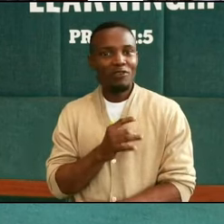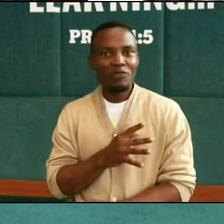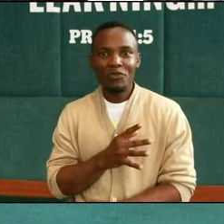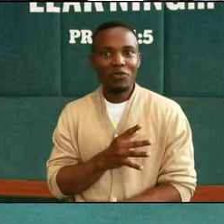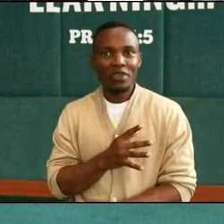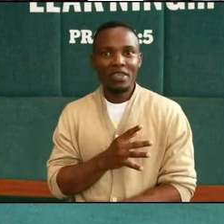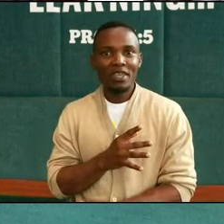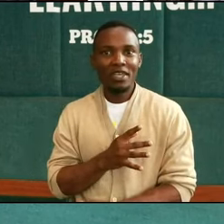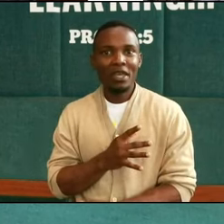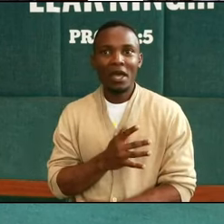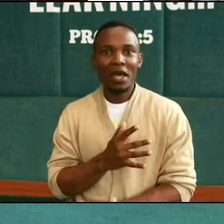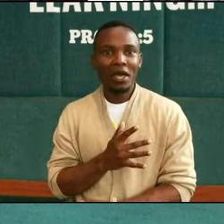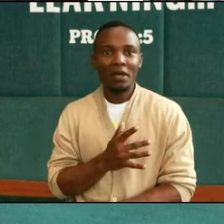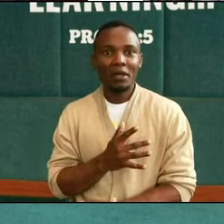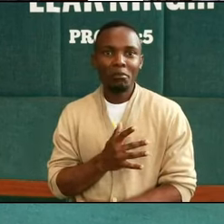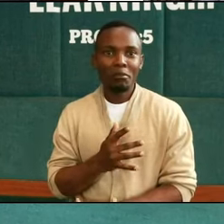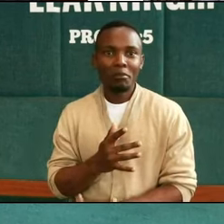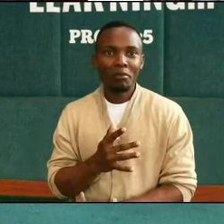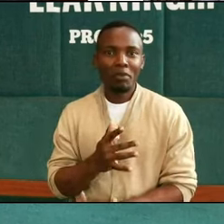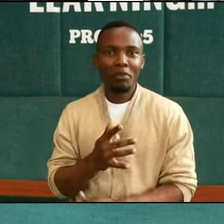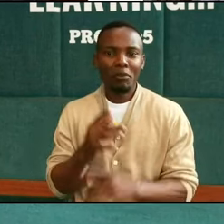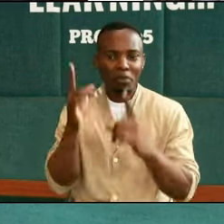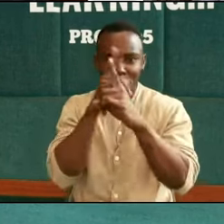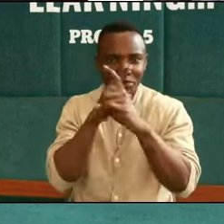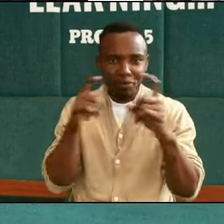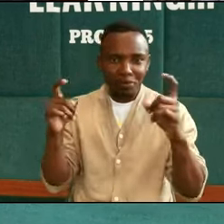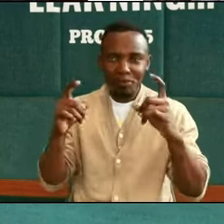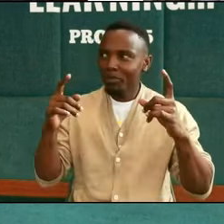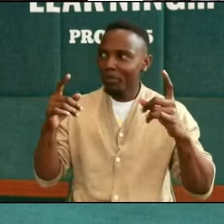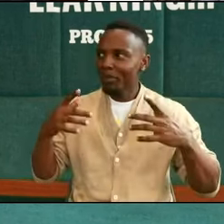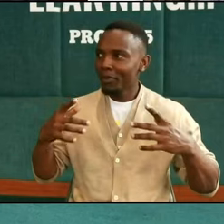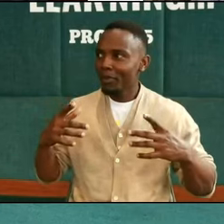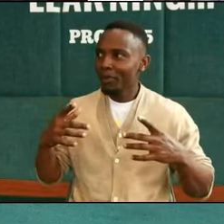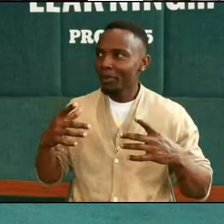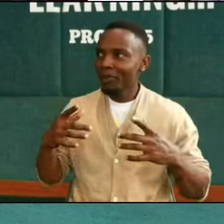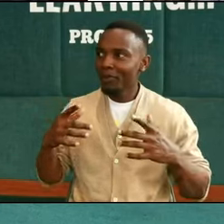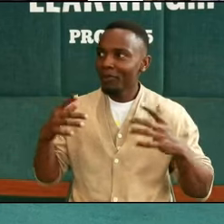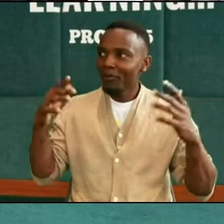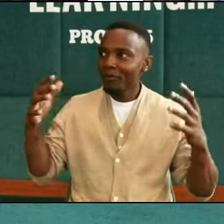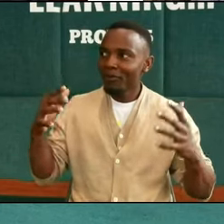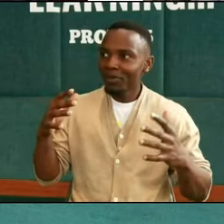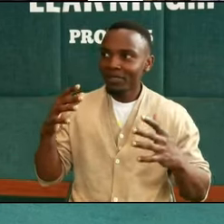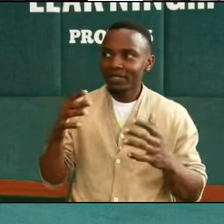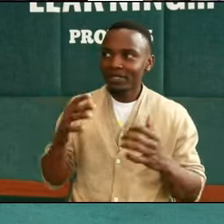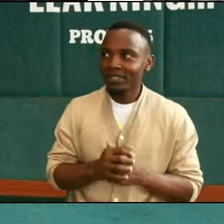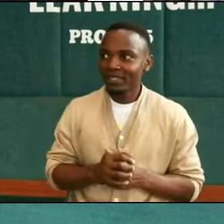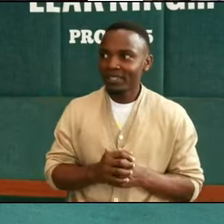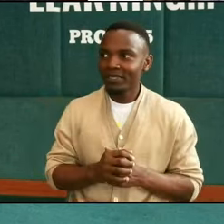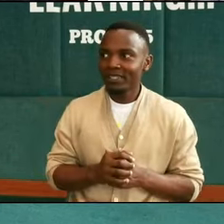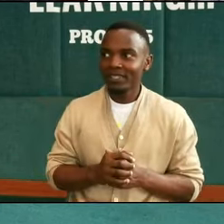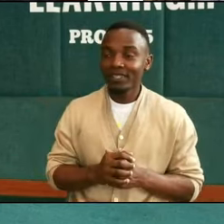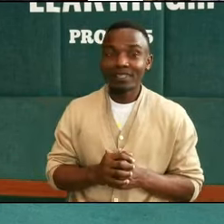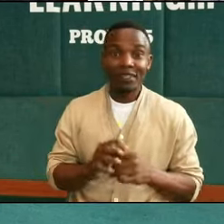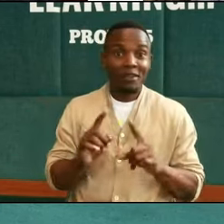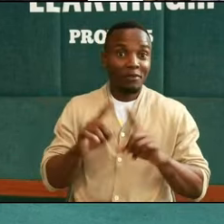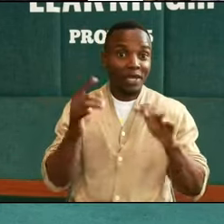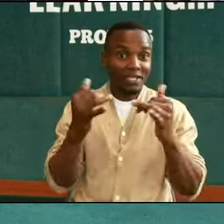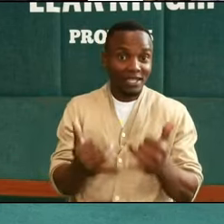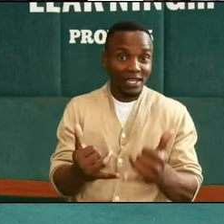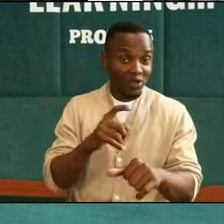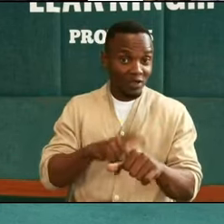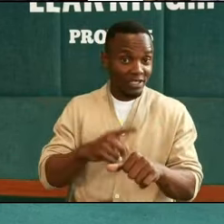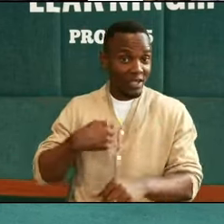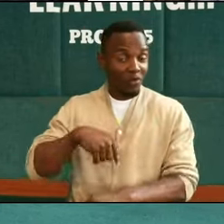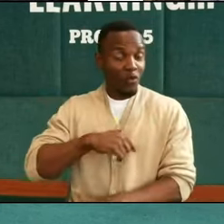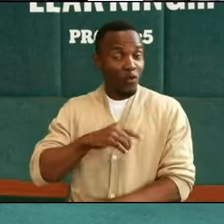monsters. Monsters. Wow, we're scared of scary things. Okay. But now, whenever we are